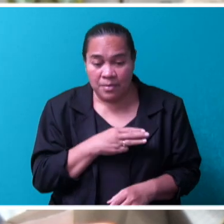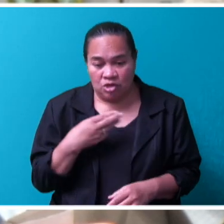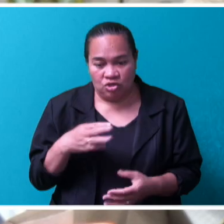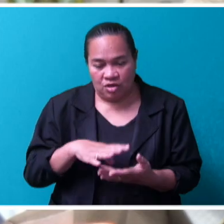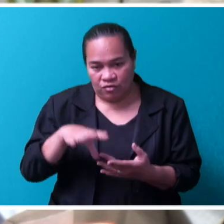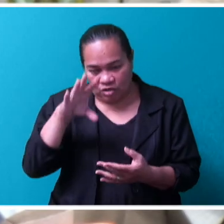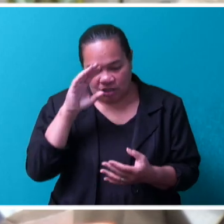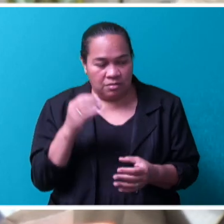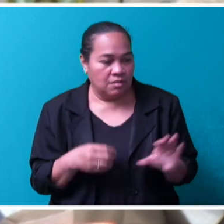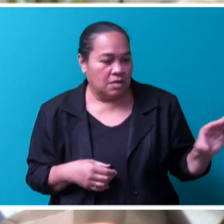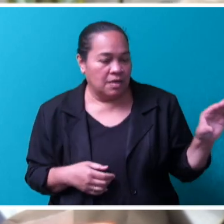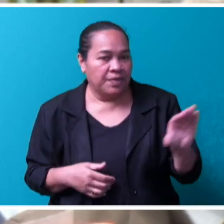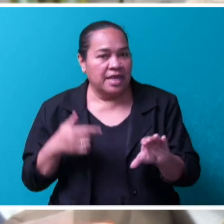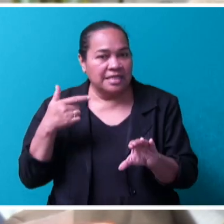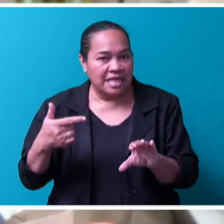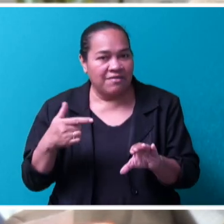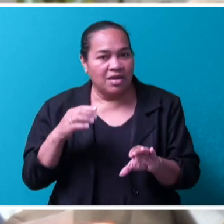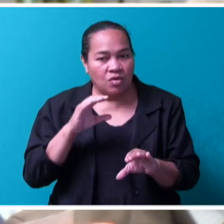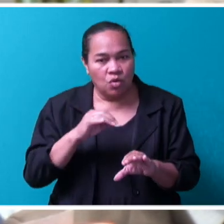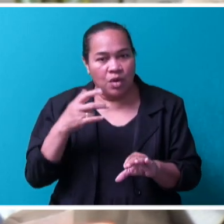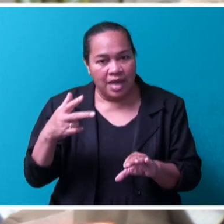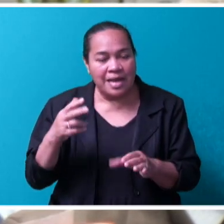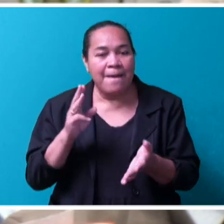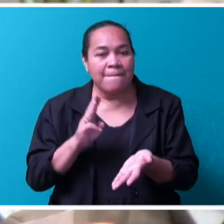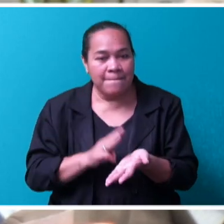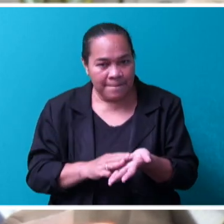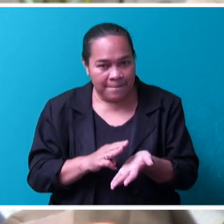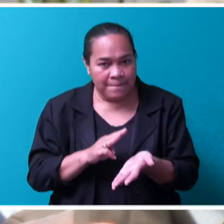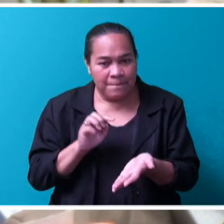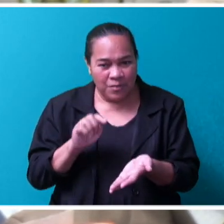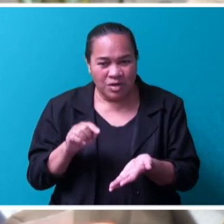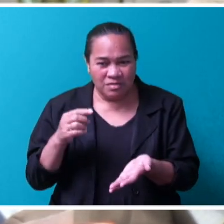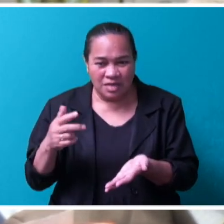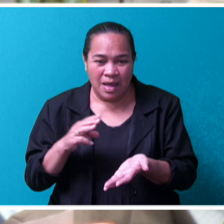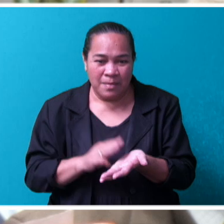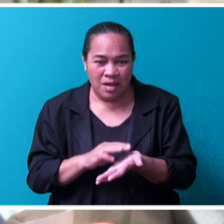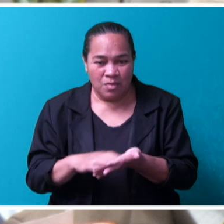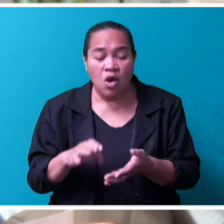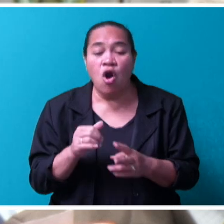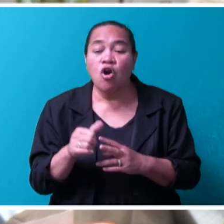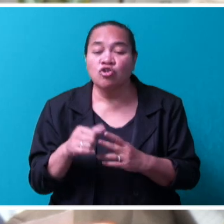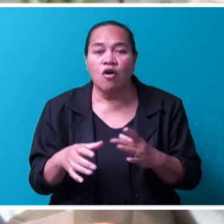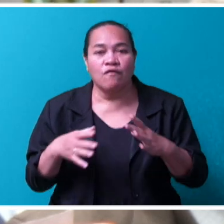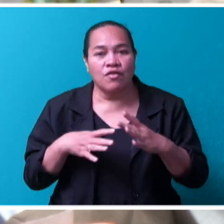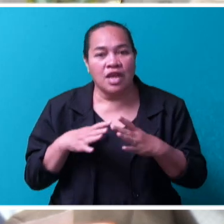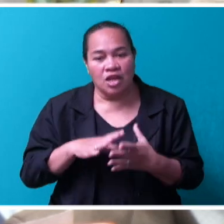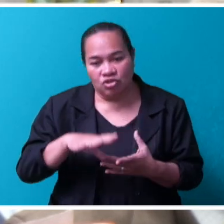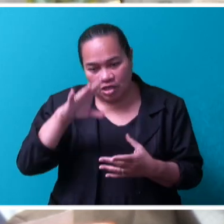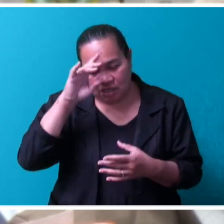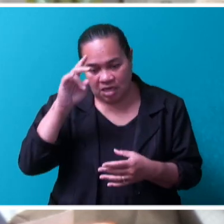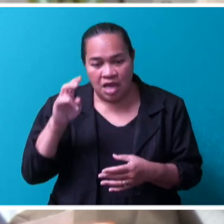allocated $708.3 million, including funding for free education, transport